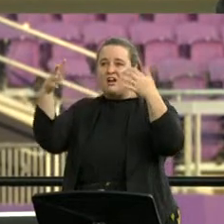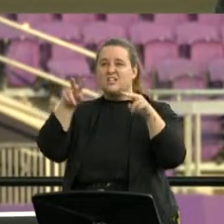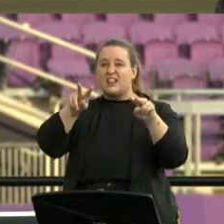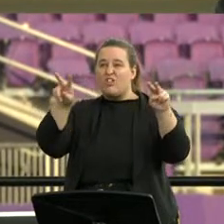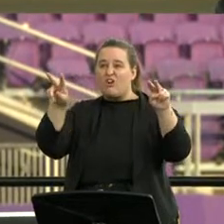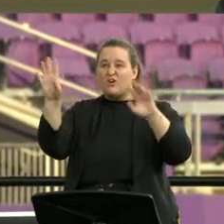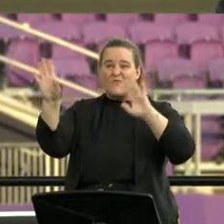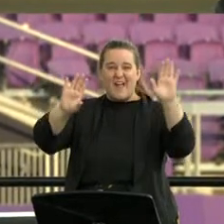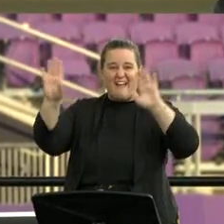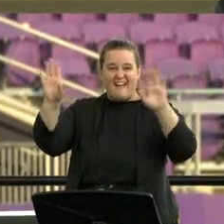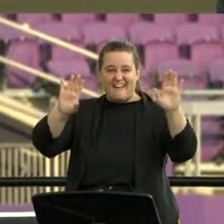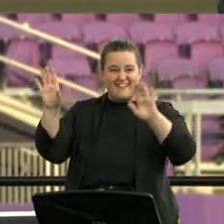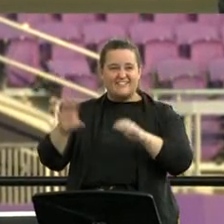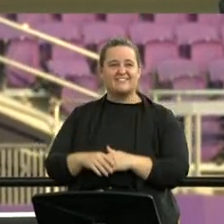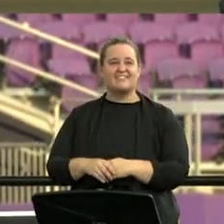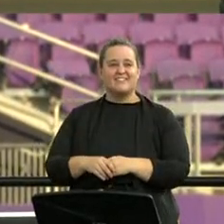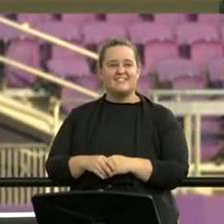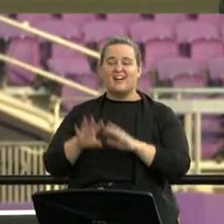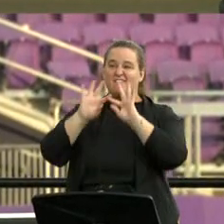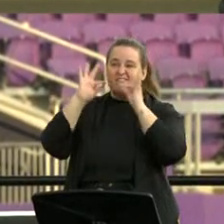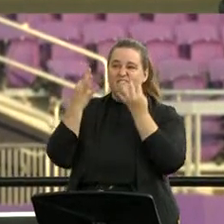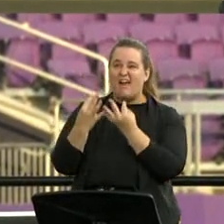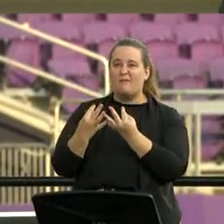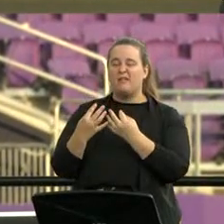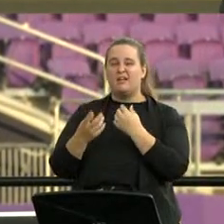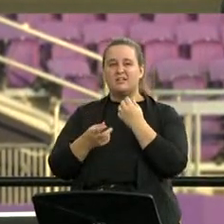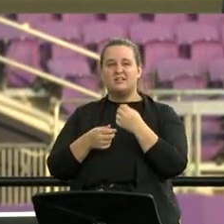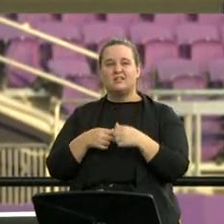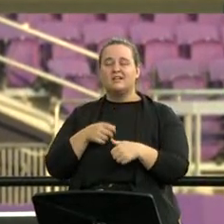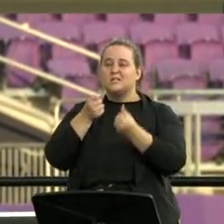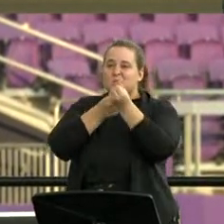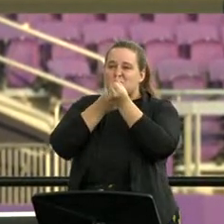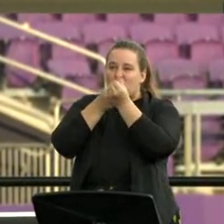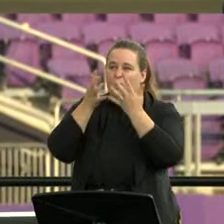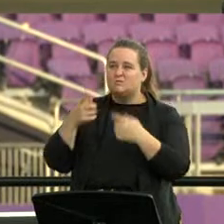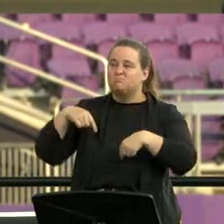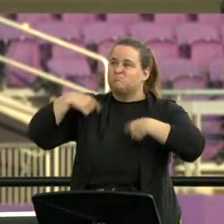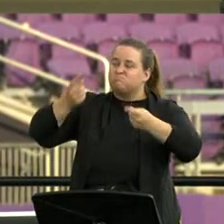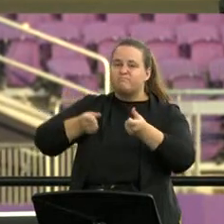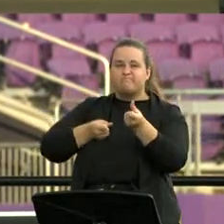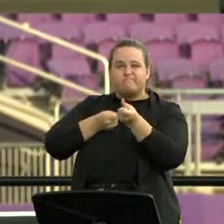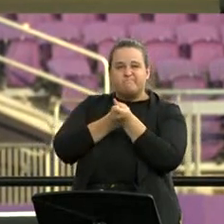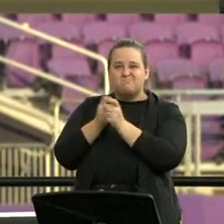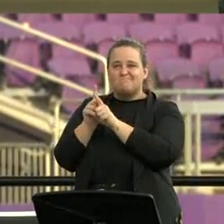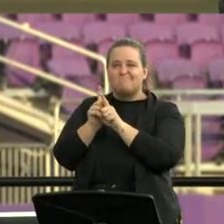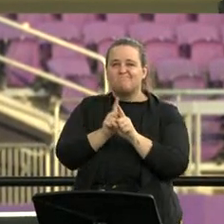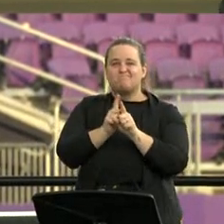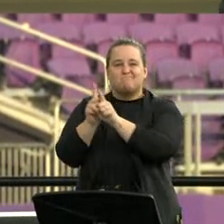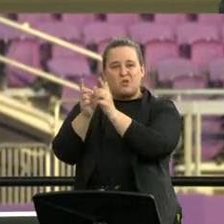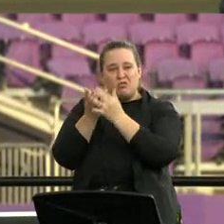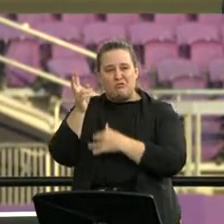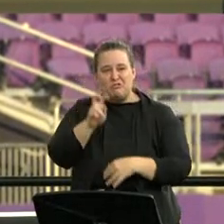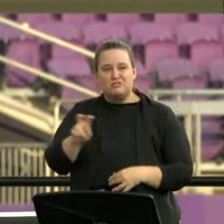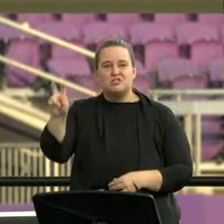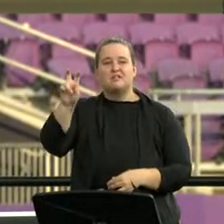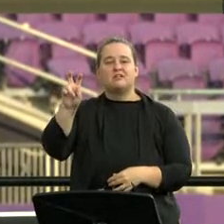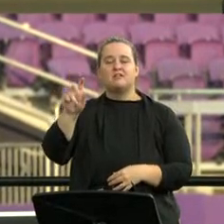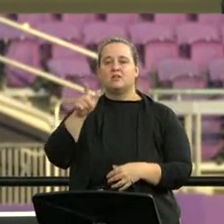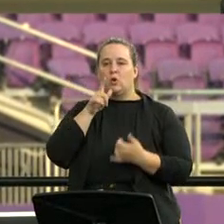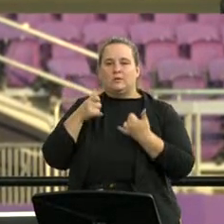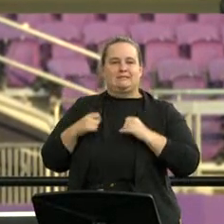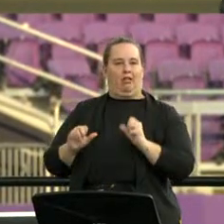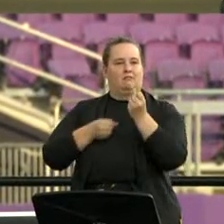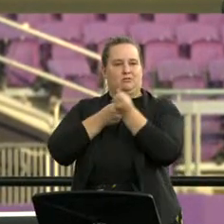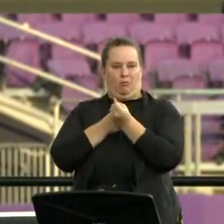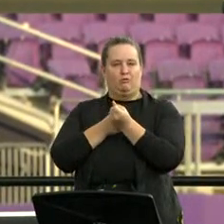wave at your family members, your supporters who have been there with you through this journey and who are there with you